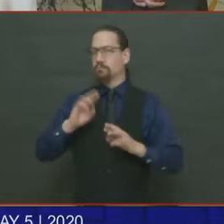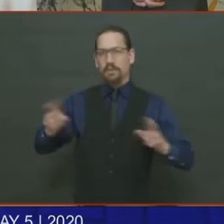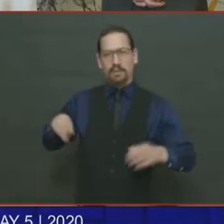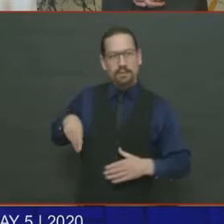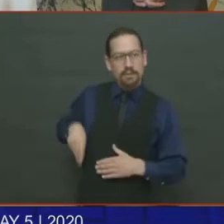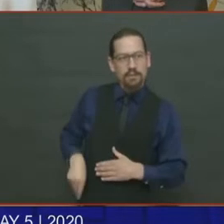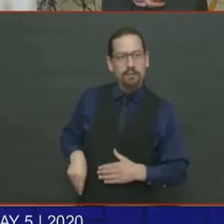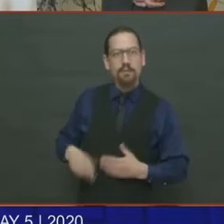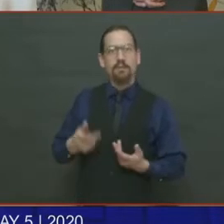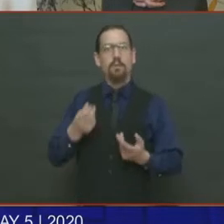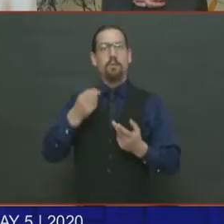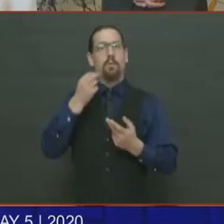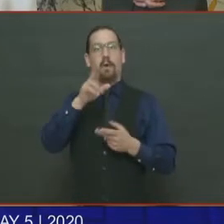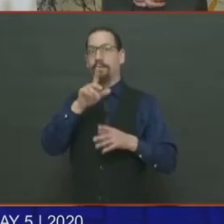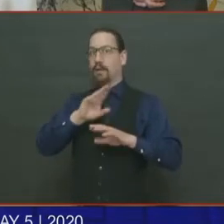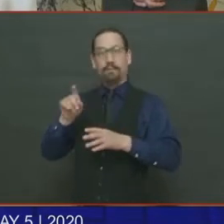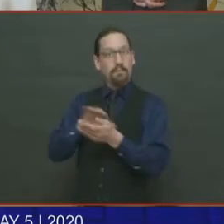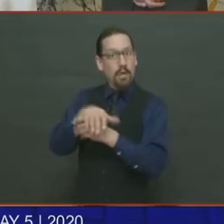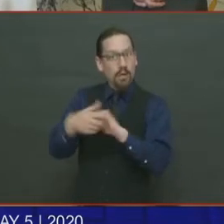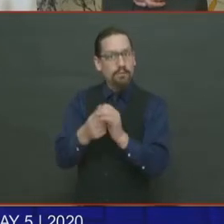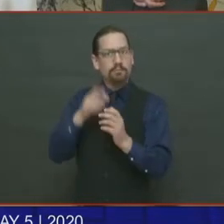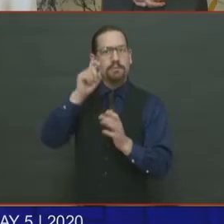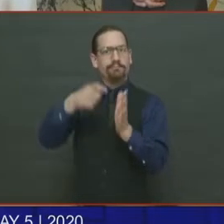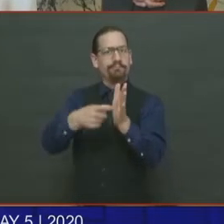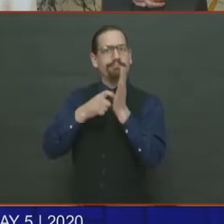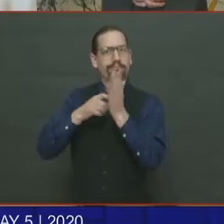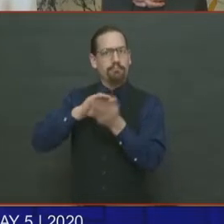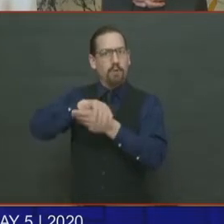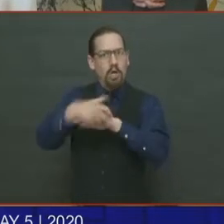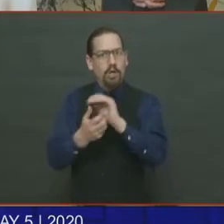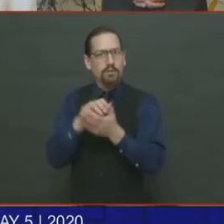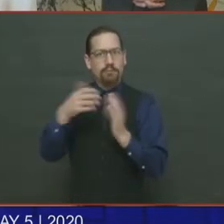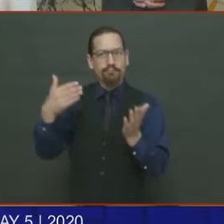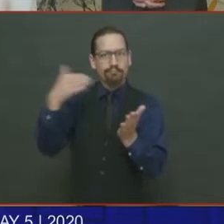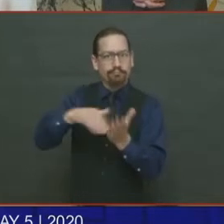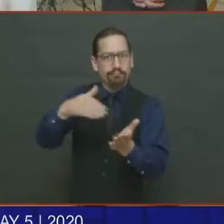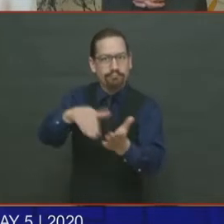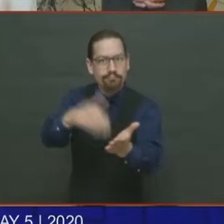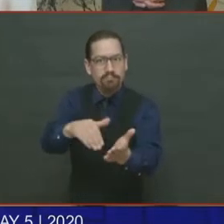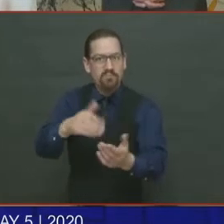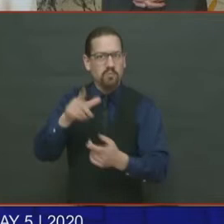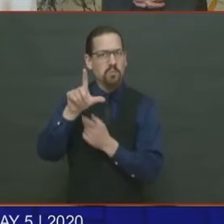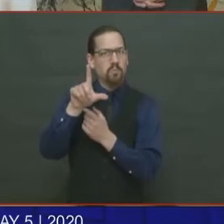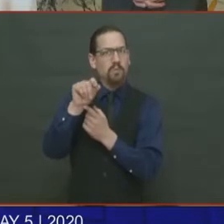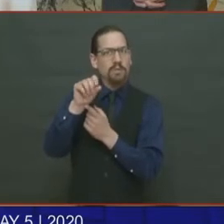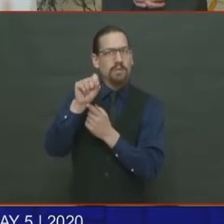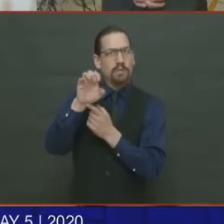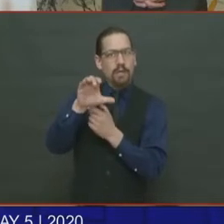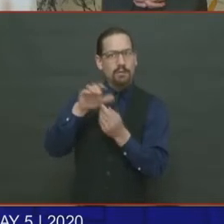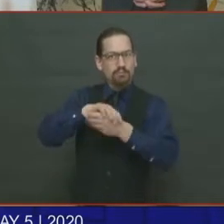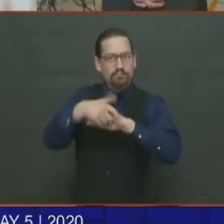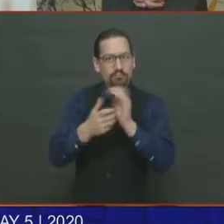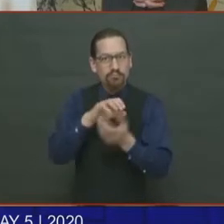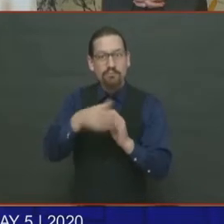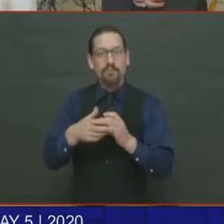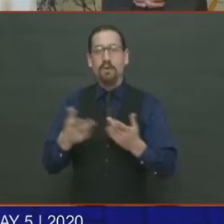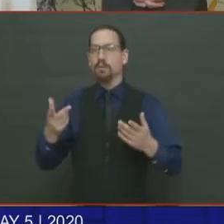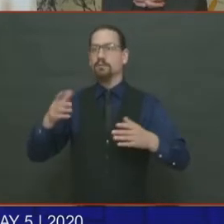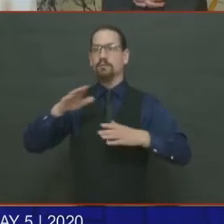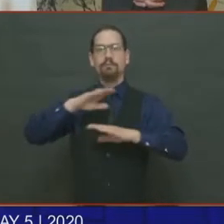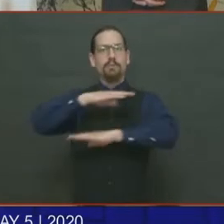trafficked areas much more frequently, not sharing pens or